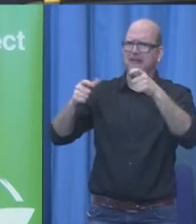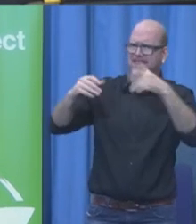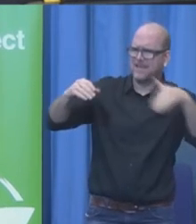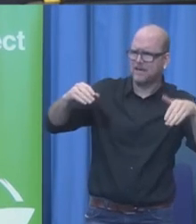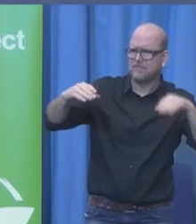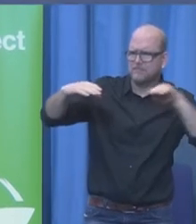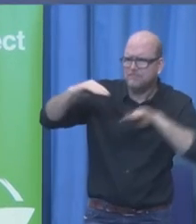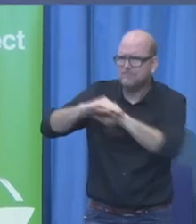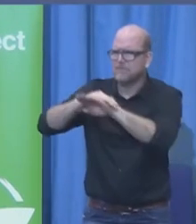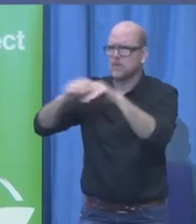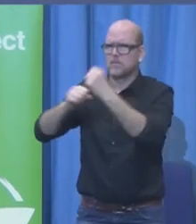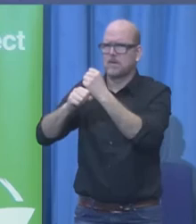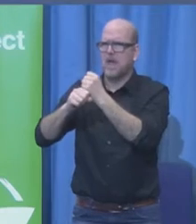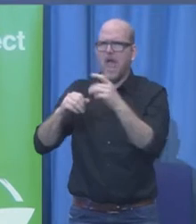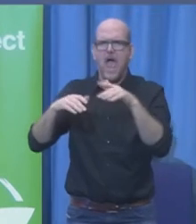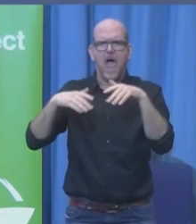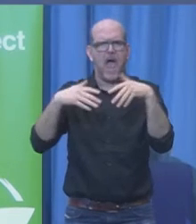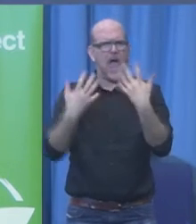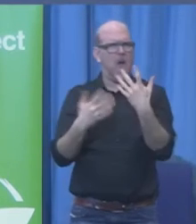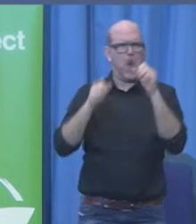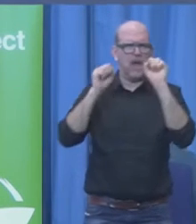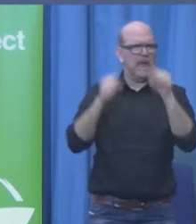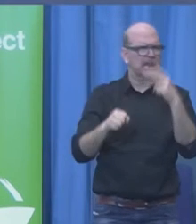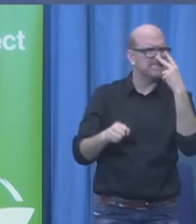Okay, thank you very much. Thank you.